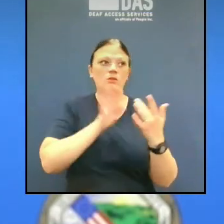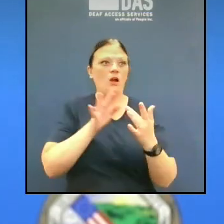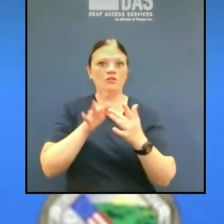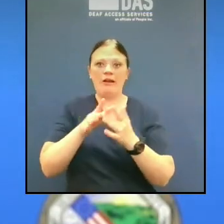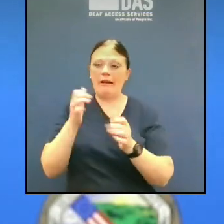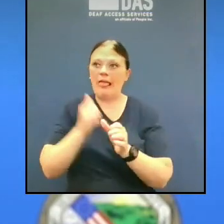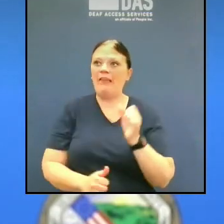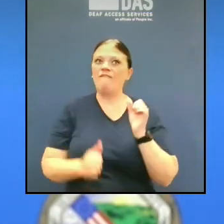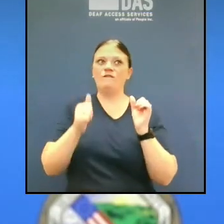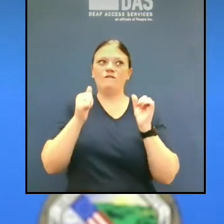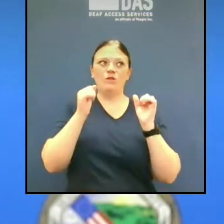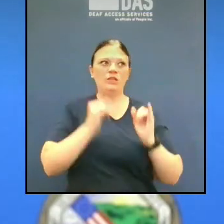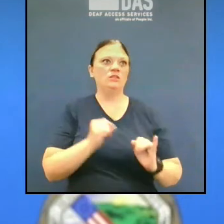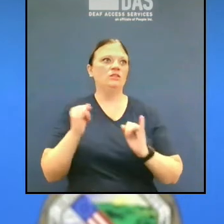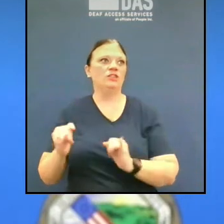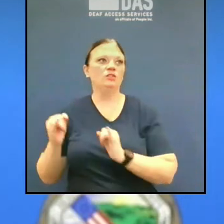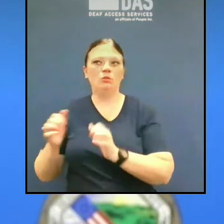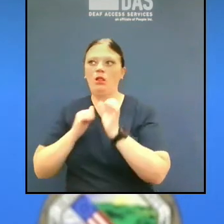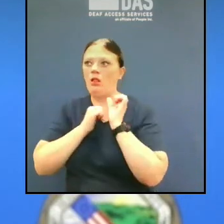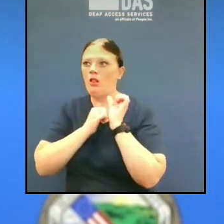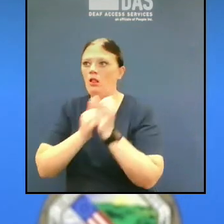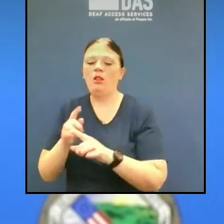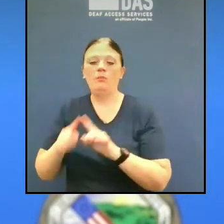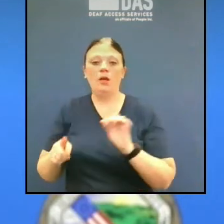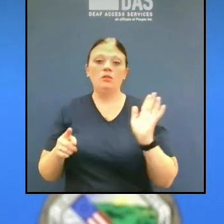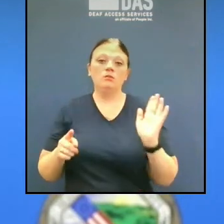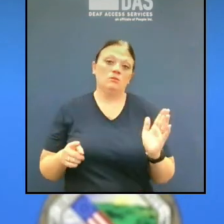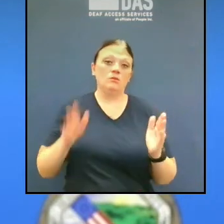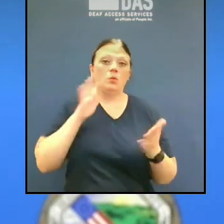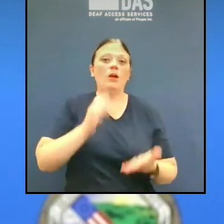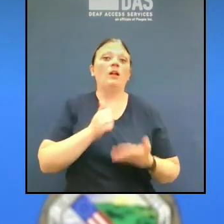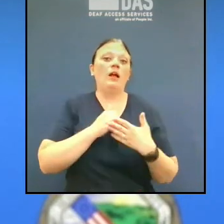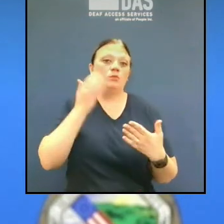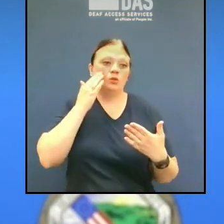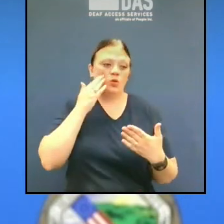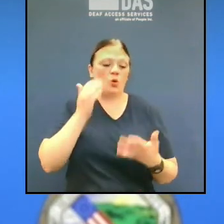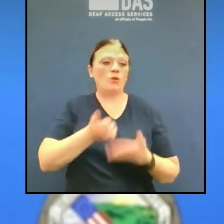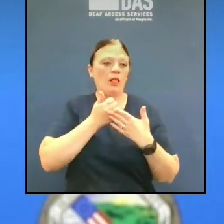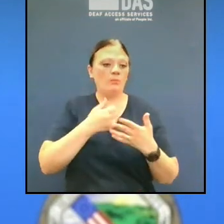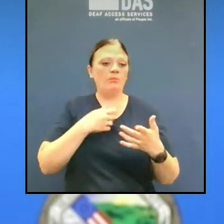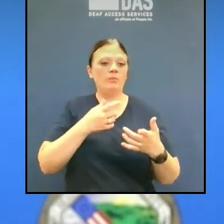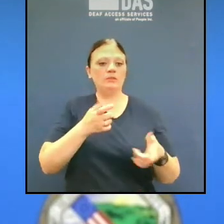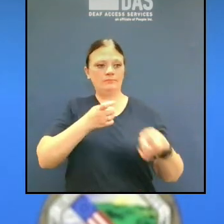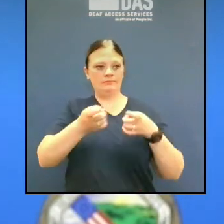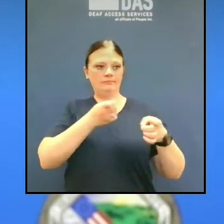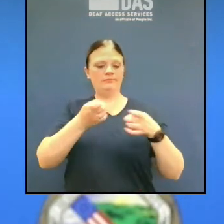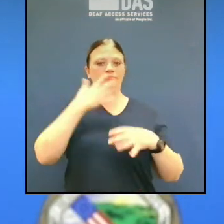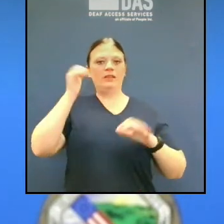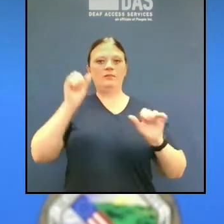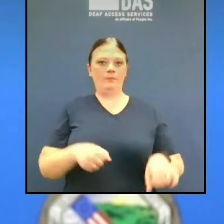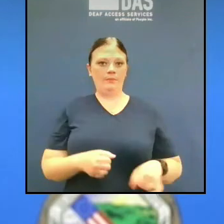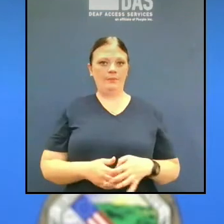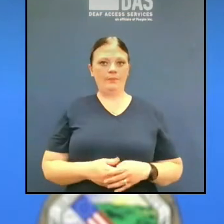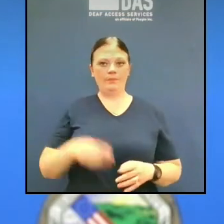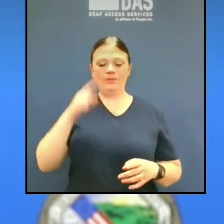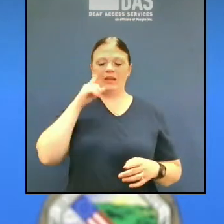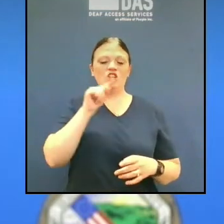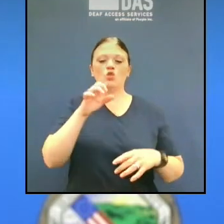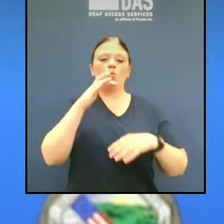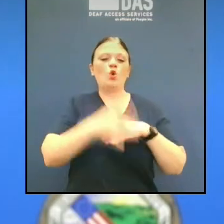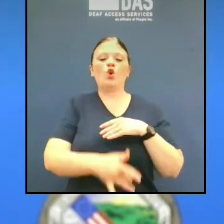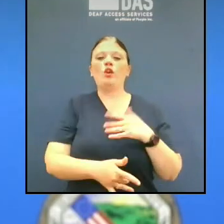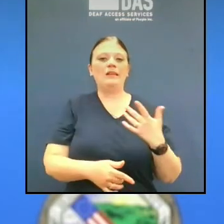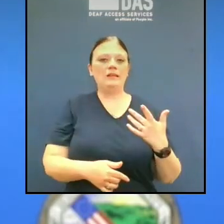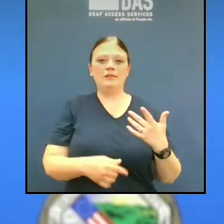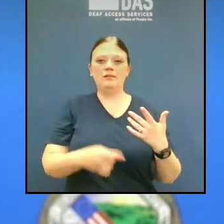the protest, but it's important that we know so that we can handle this and control it as best as we can. And I think it's just too early to say